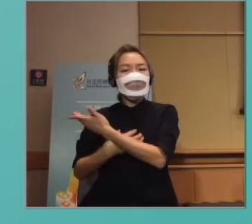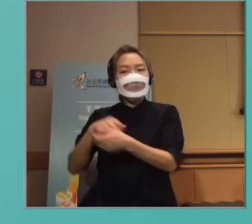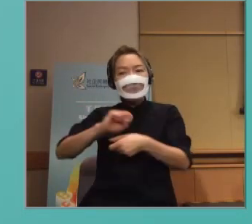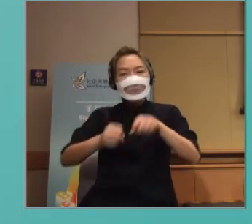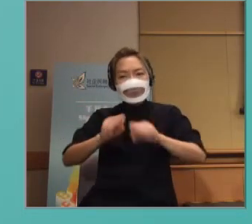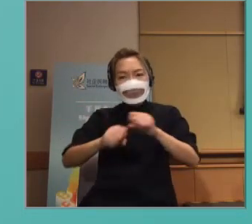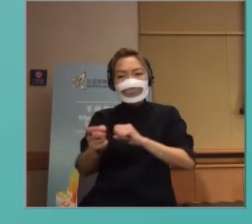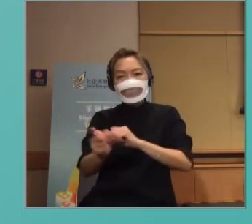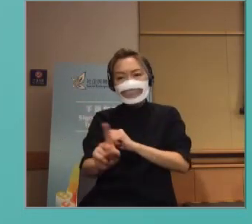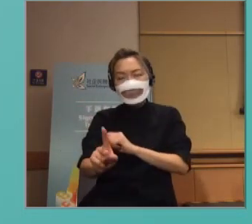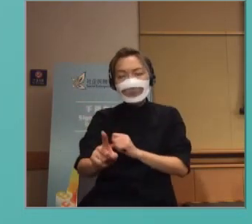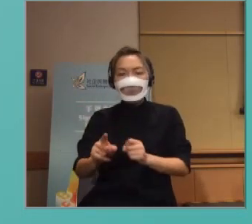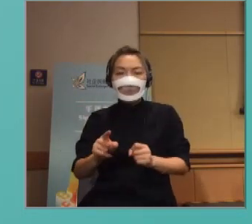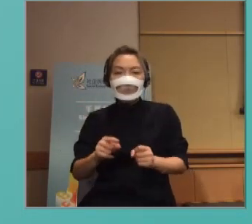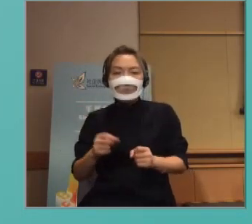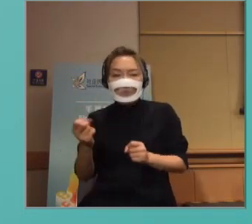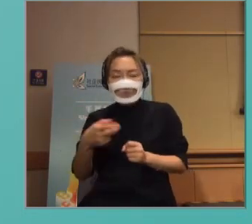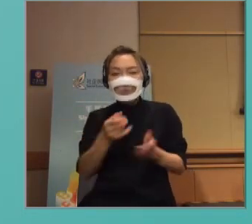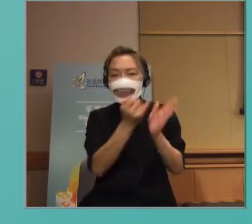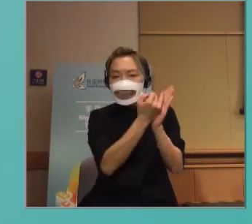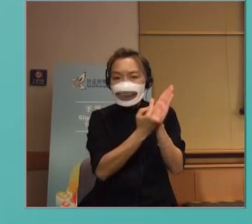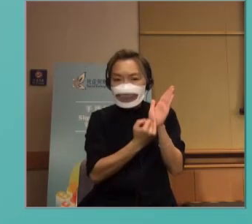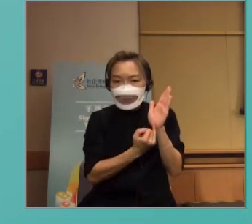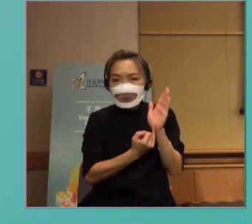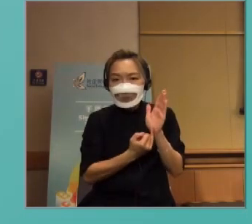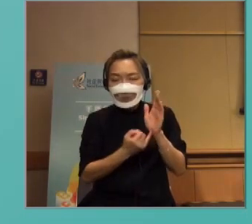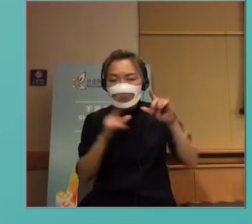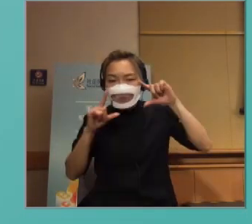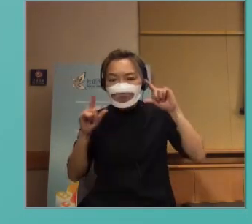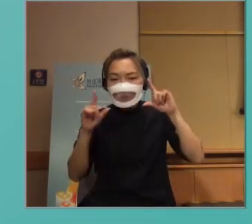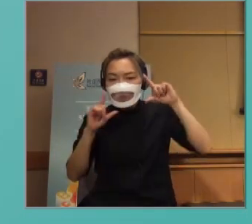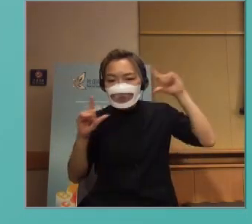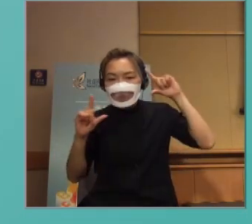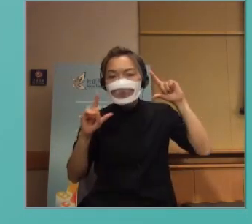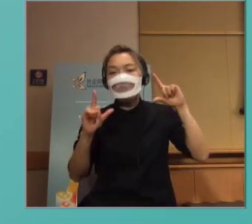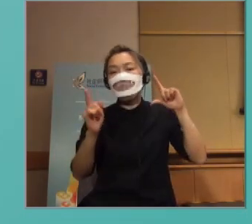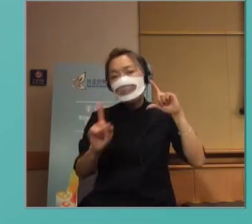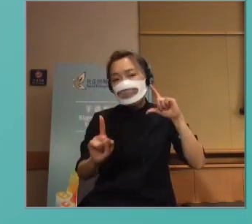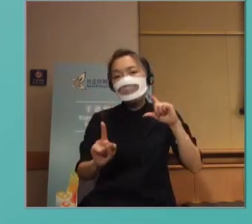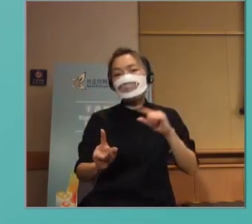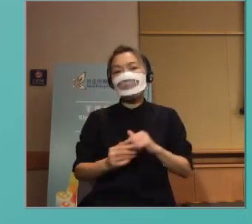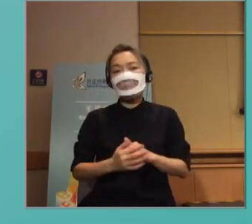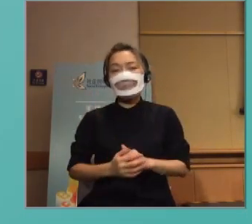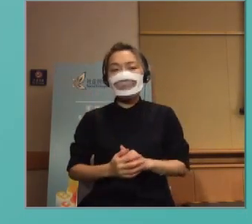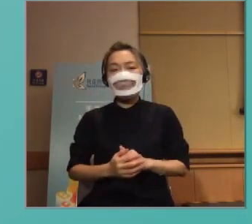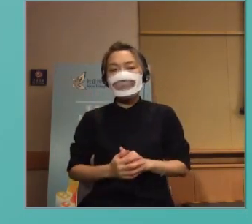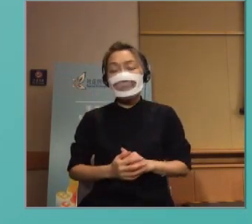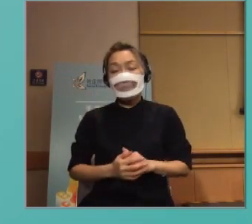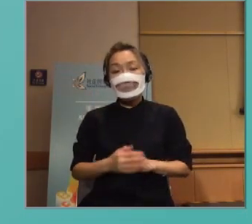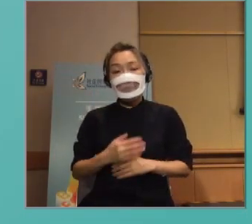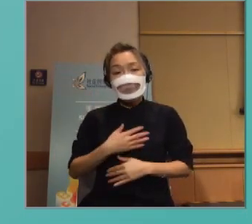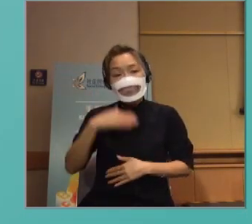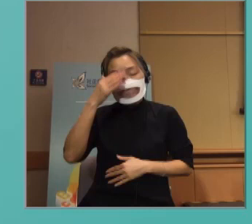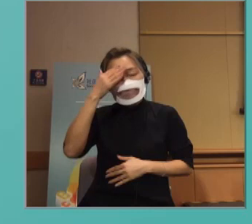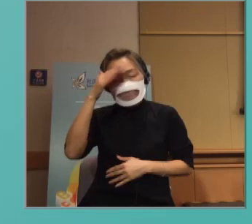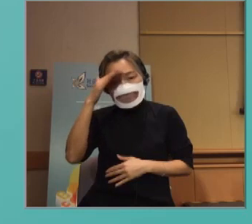out of this whole platform, this conference, of course. Now, I understand that I have still have a few minutes left,